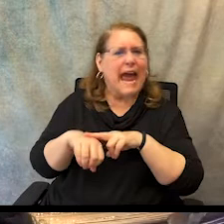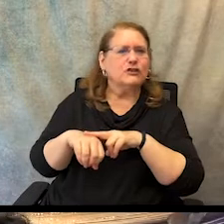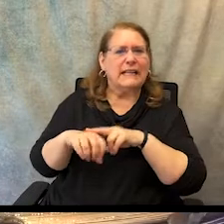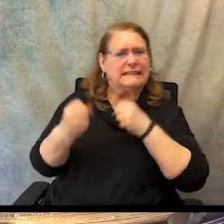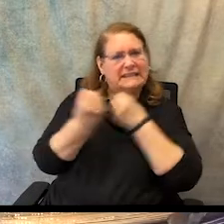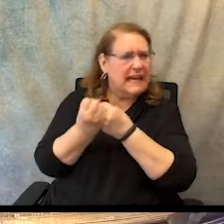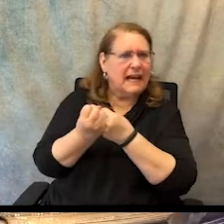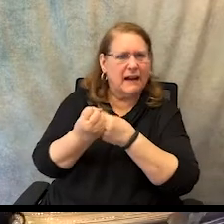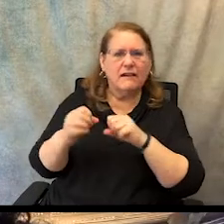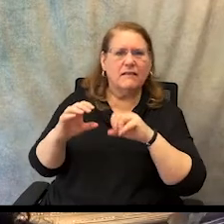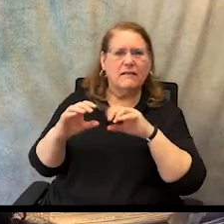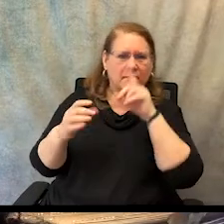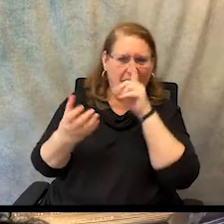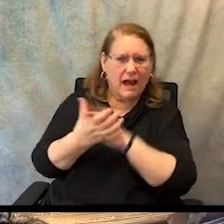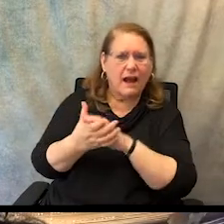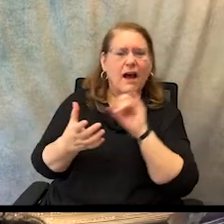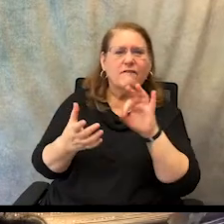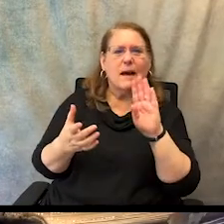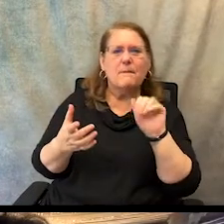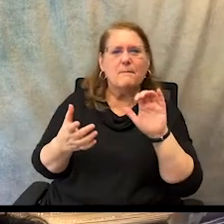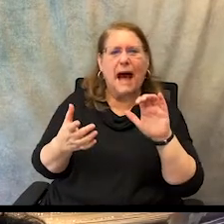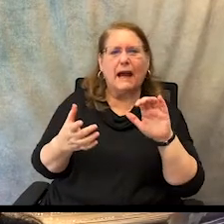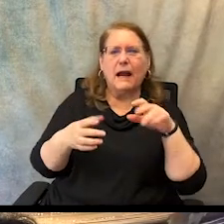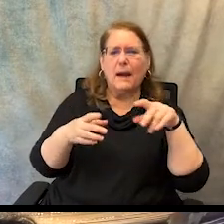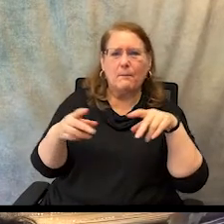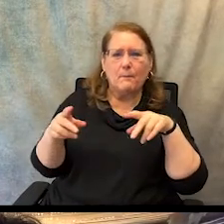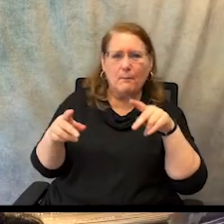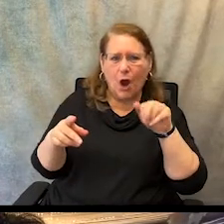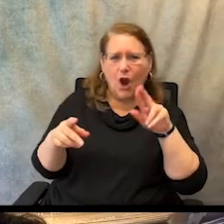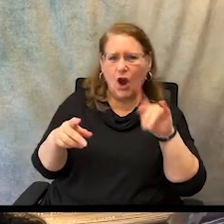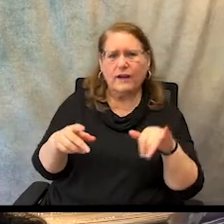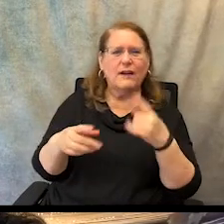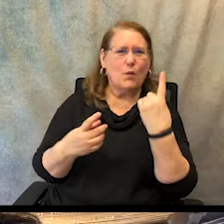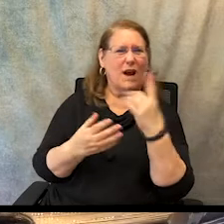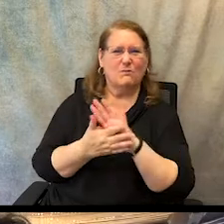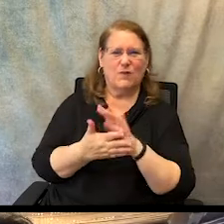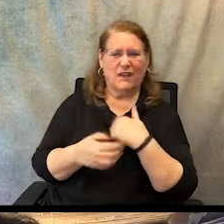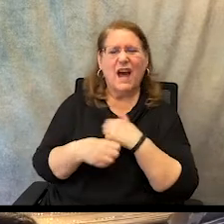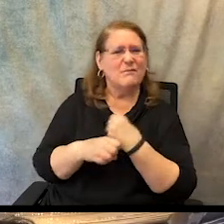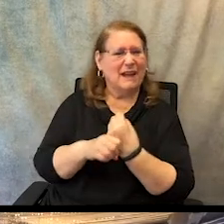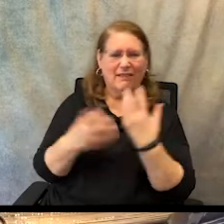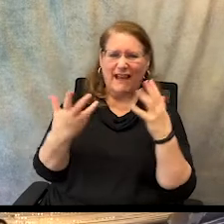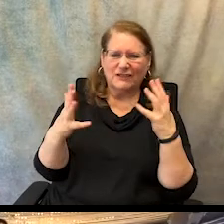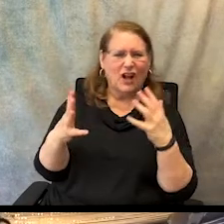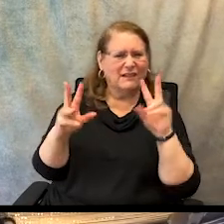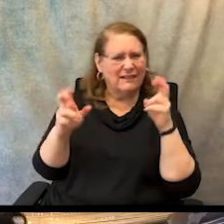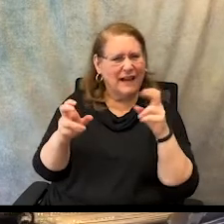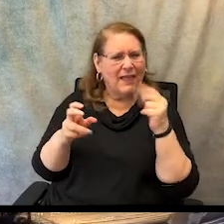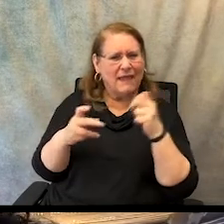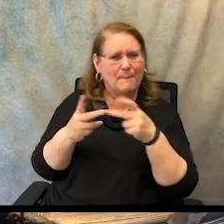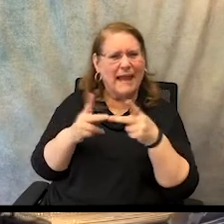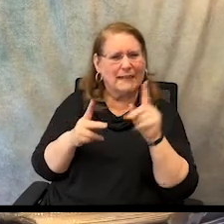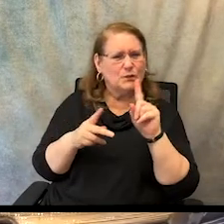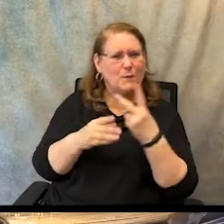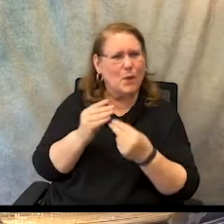Ba'ath party. And unfortunately, I made only one movie in Syria called The Place Where God Sleeps. And I